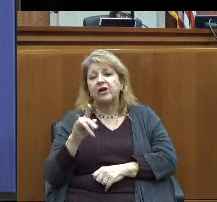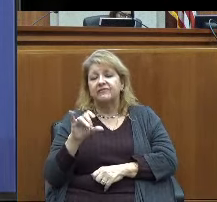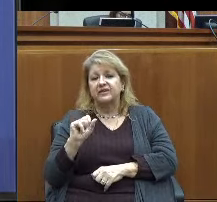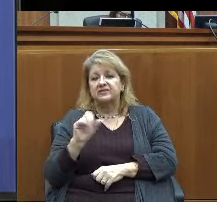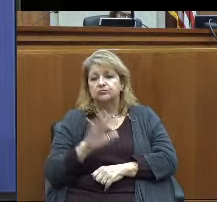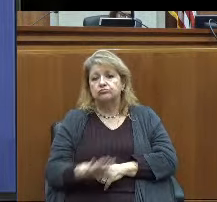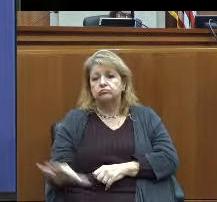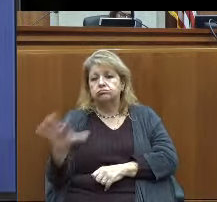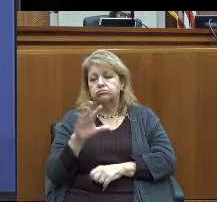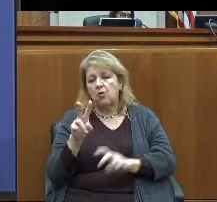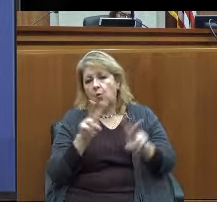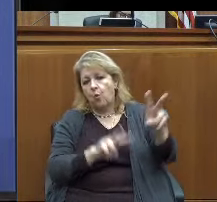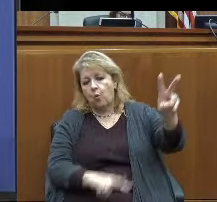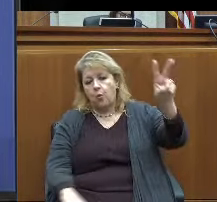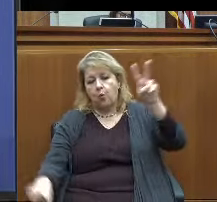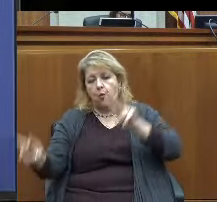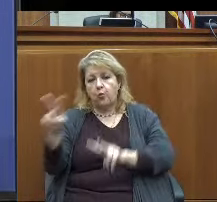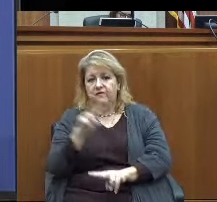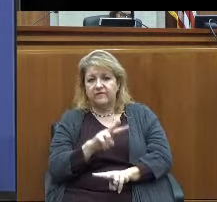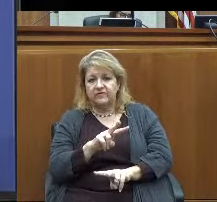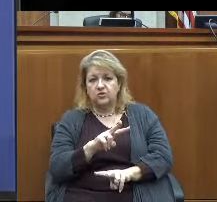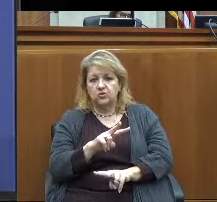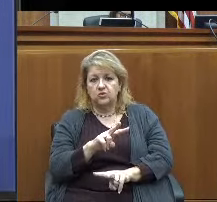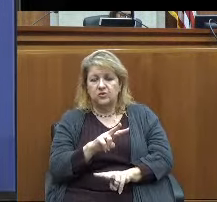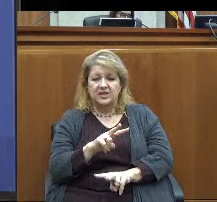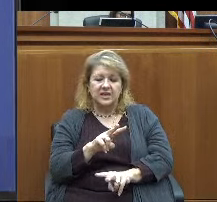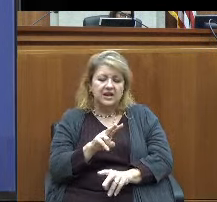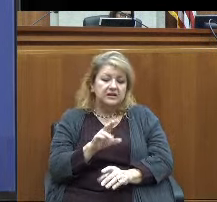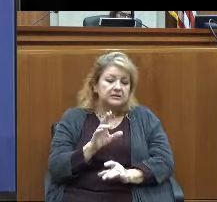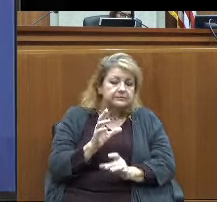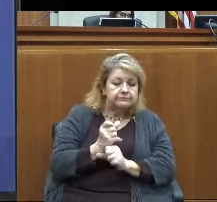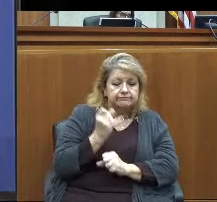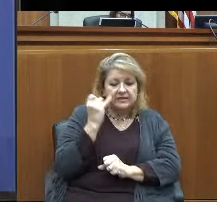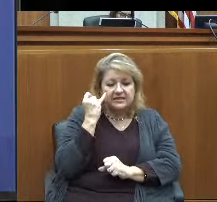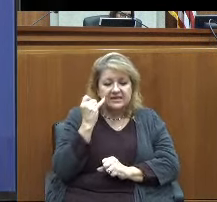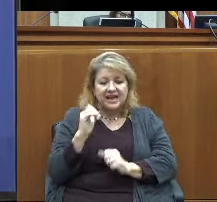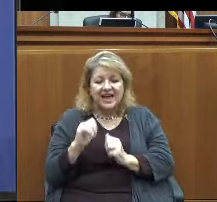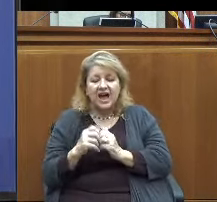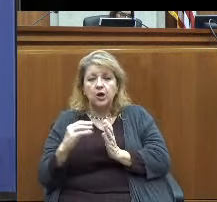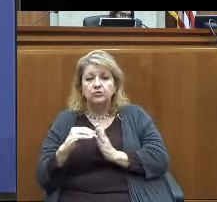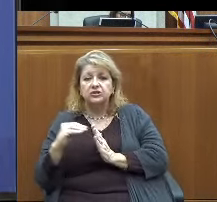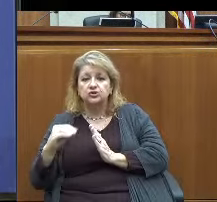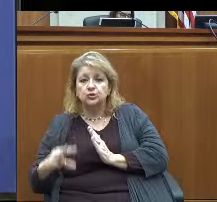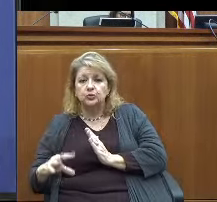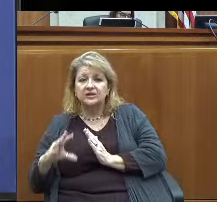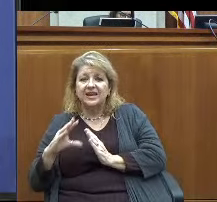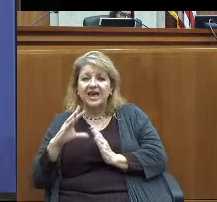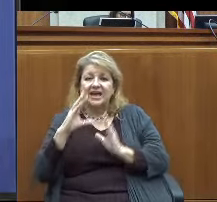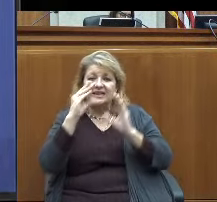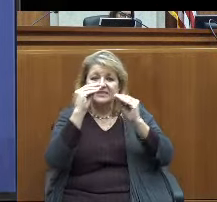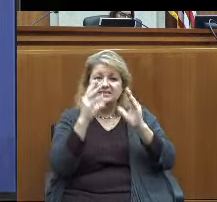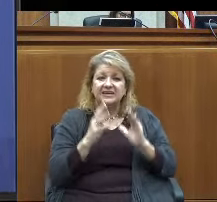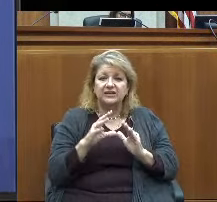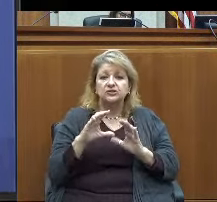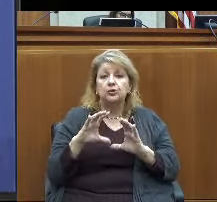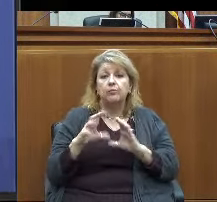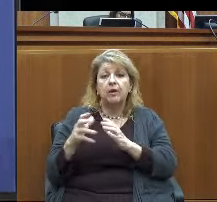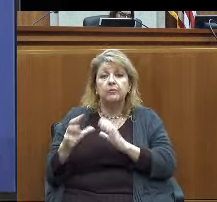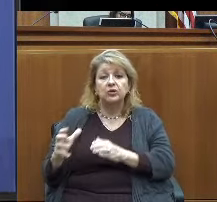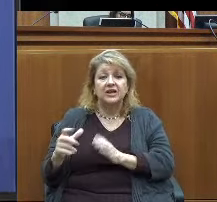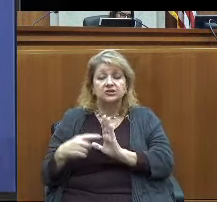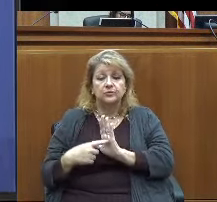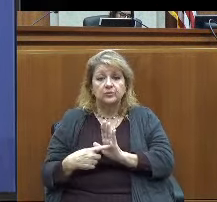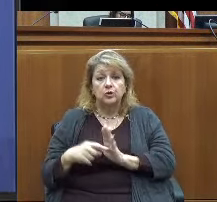provides an overview of data that gives insight into how Louisiana's student and teacher populations are represented.